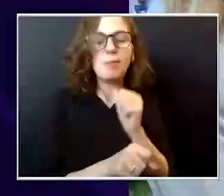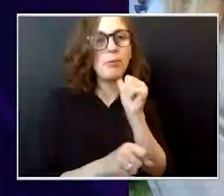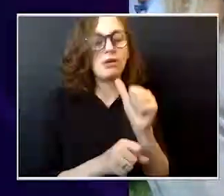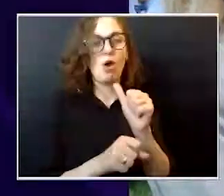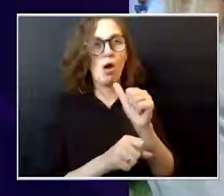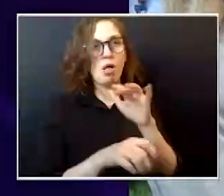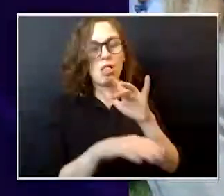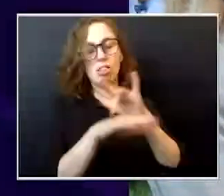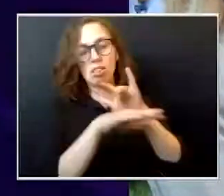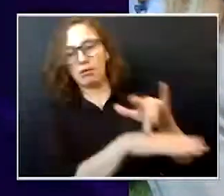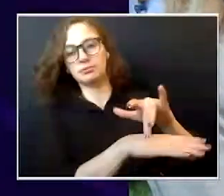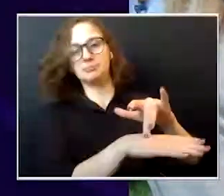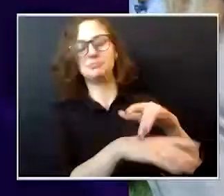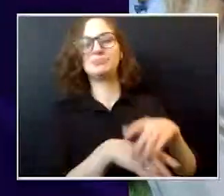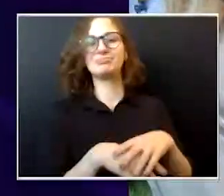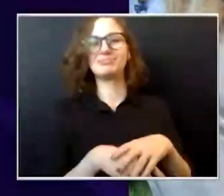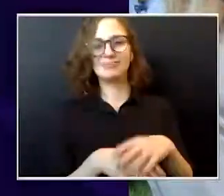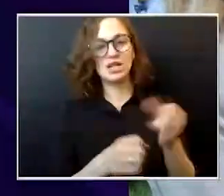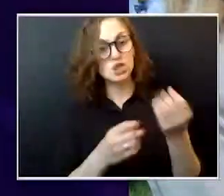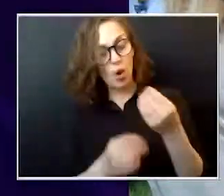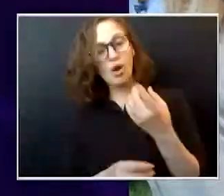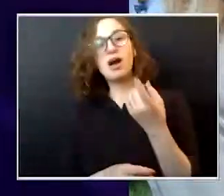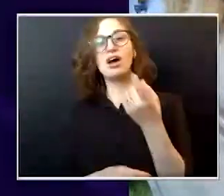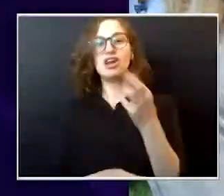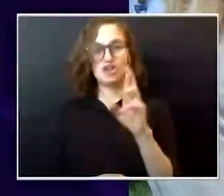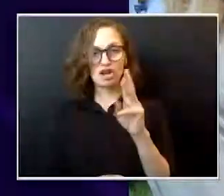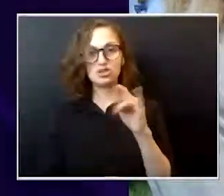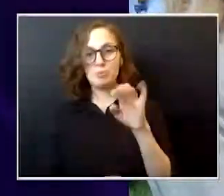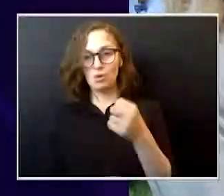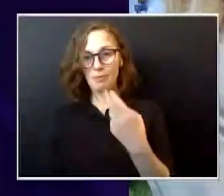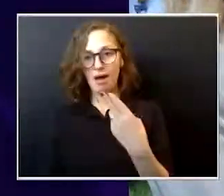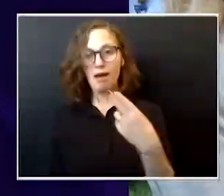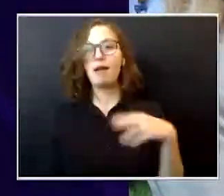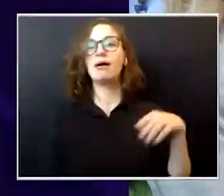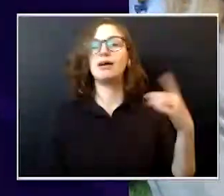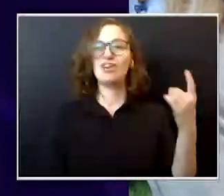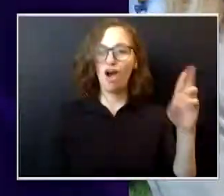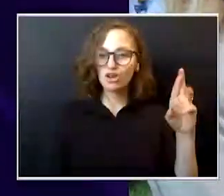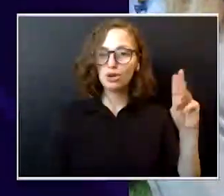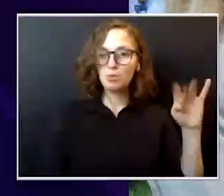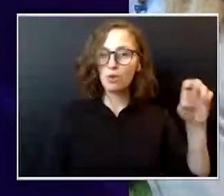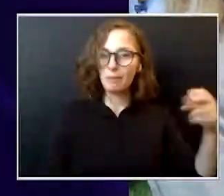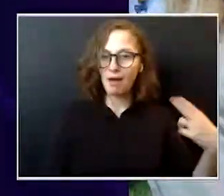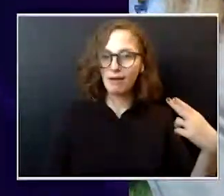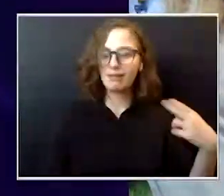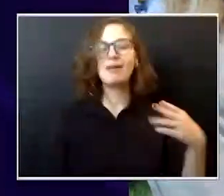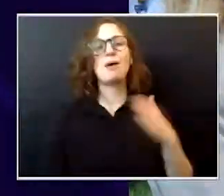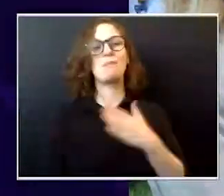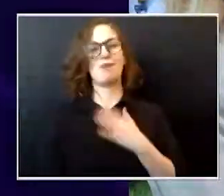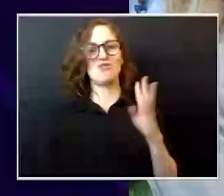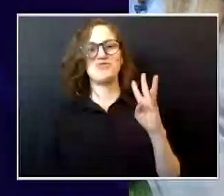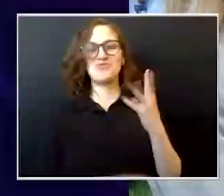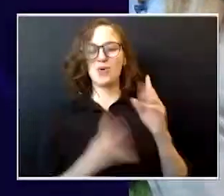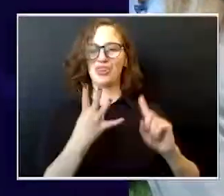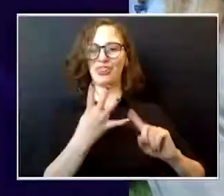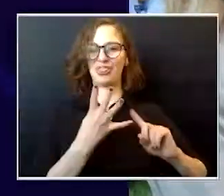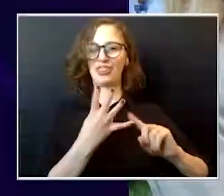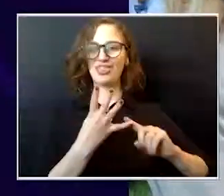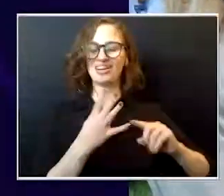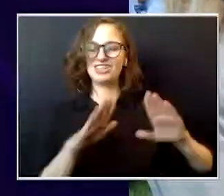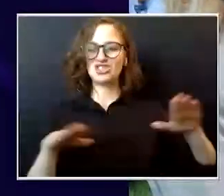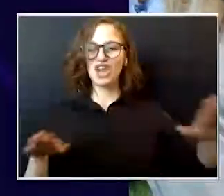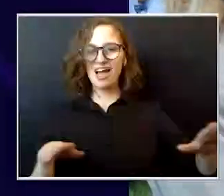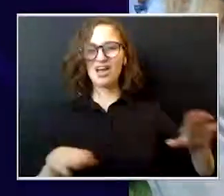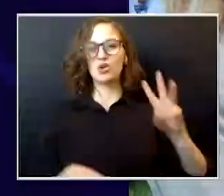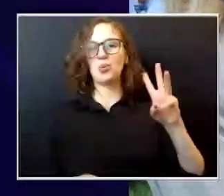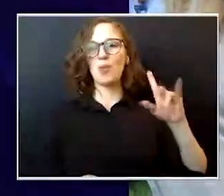Muehlbach, and then who's in the center? And then that's my fourth child, William, who's a first-year medical student. So the next one to come.